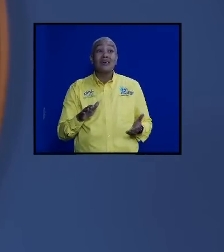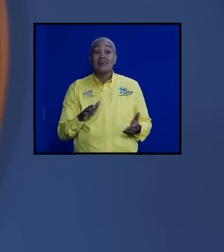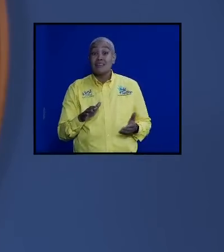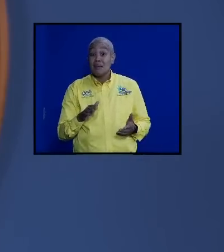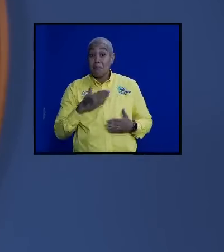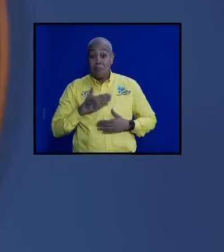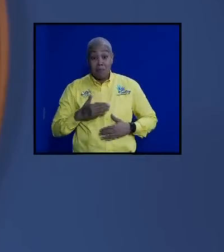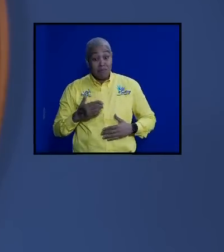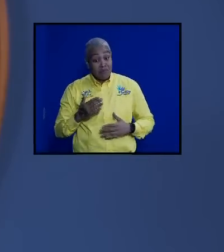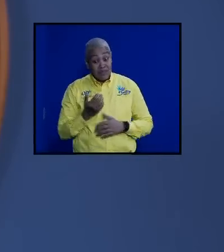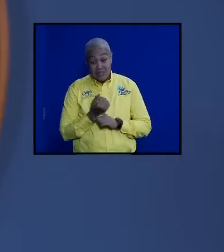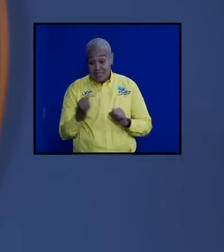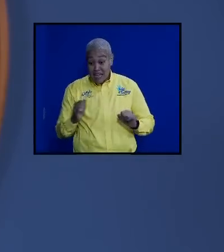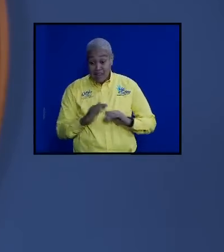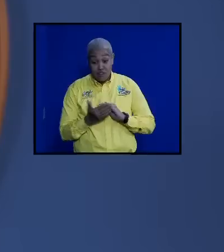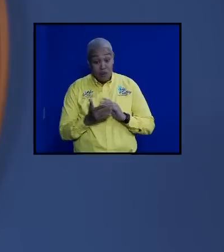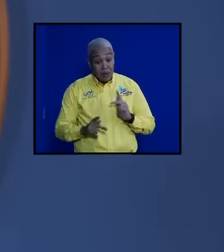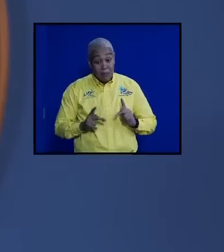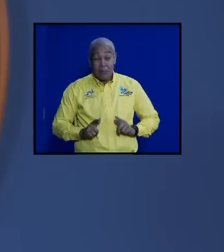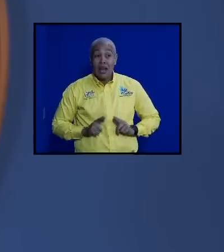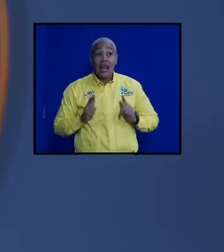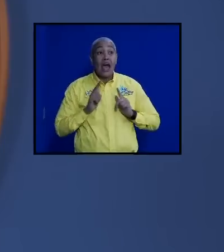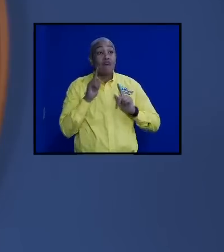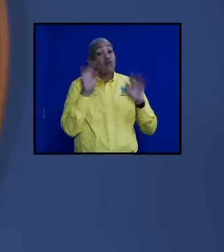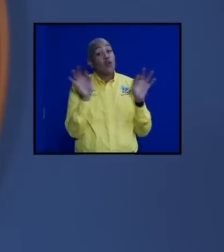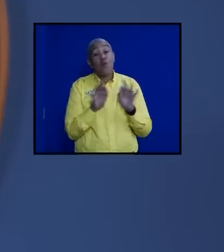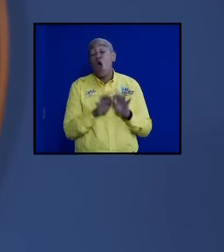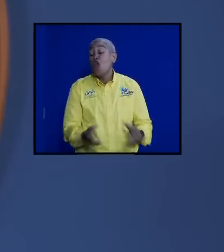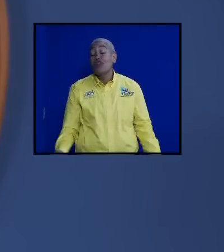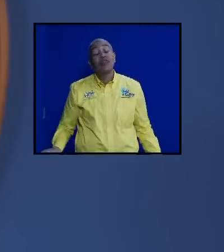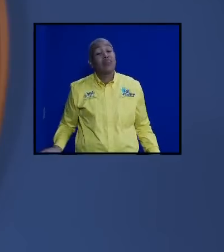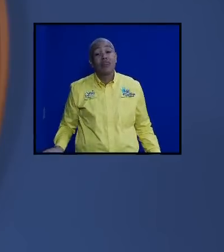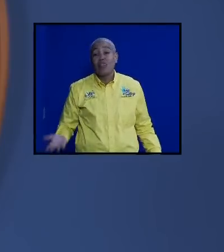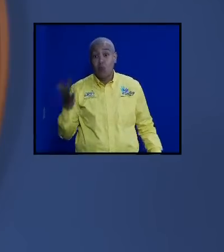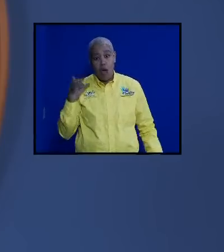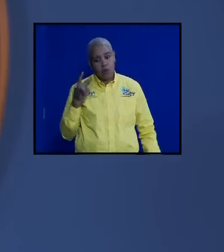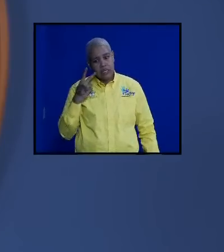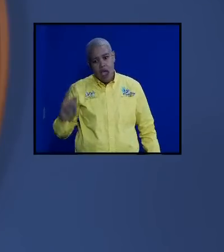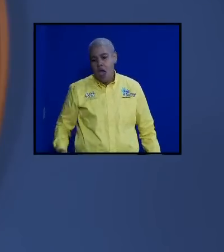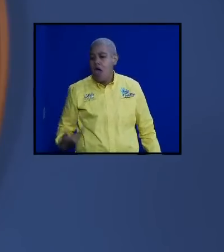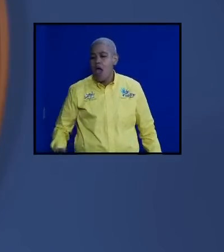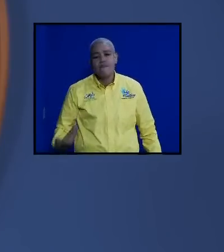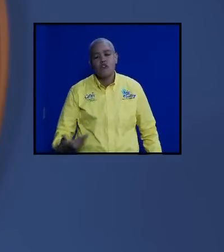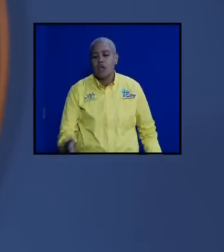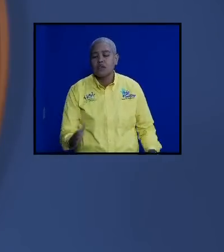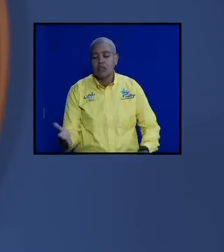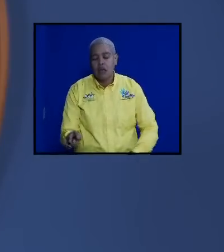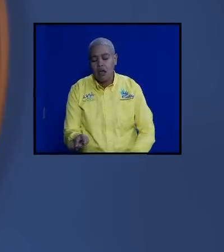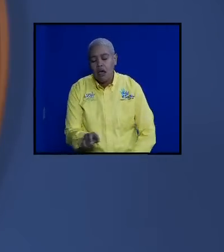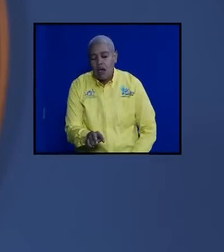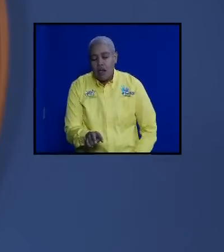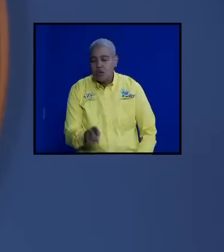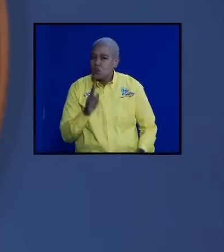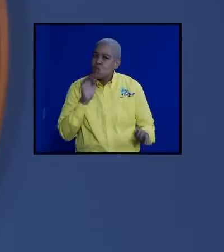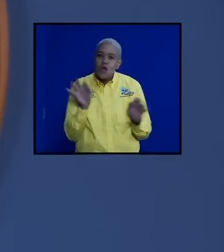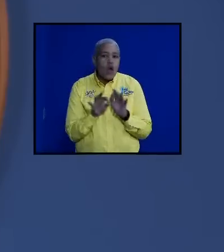of Jamaicans is worth it to be done to get the result we want.